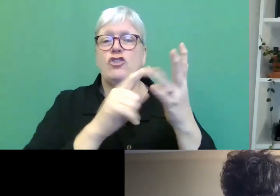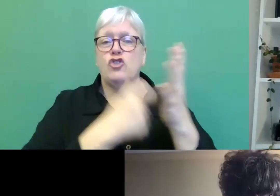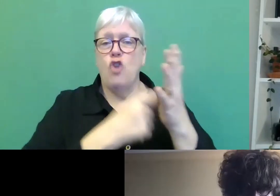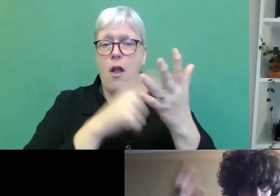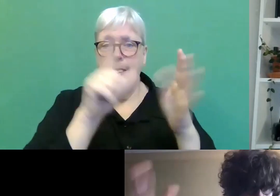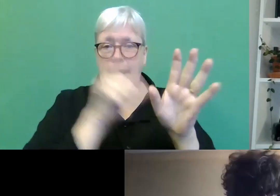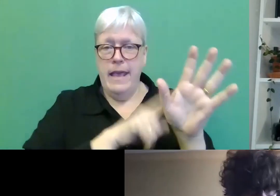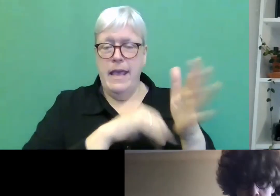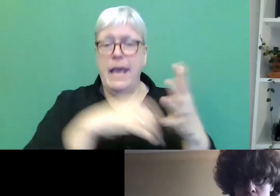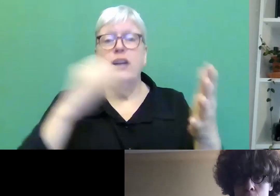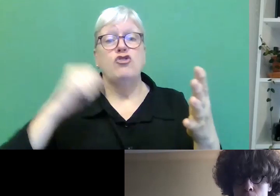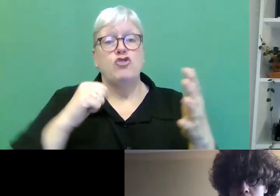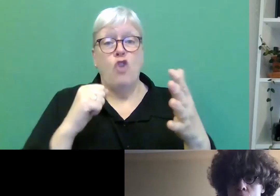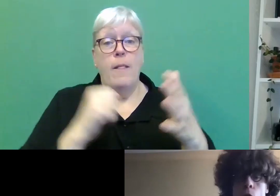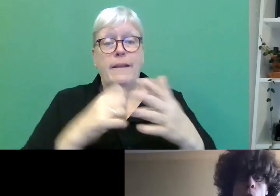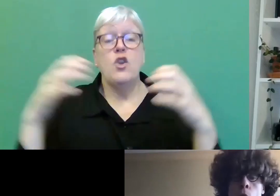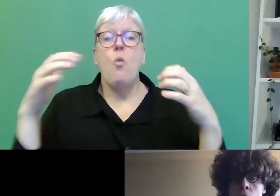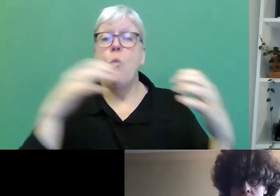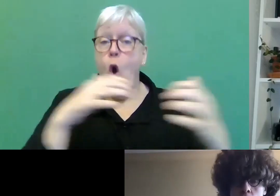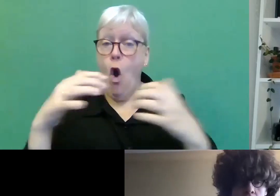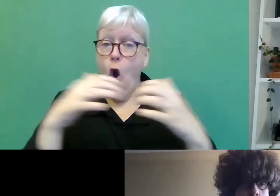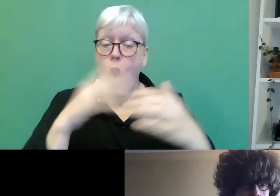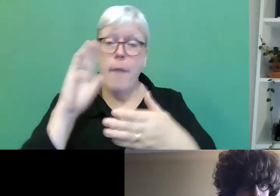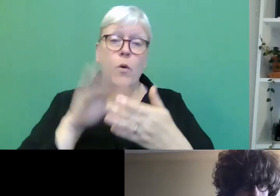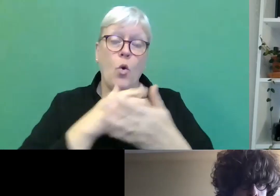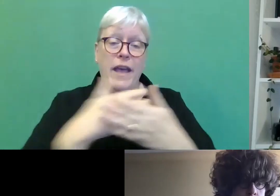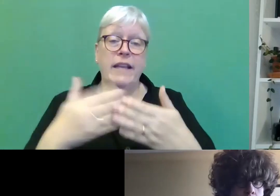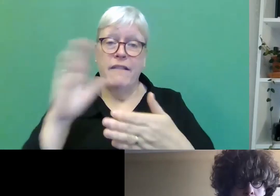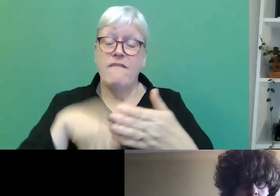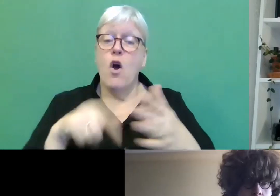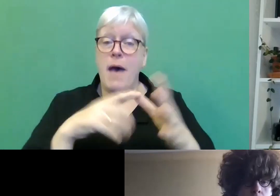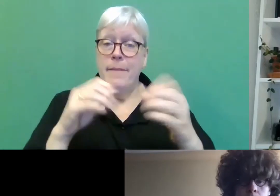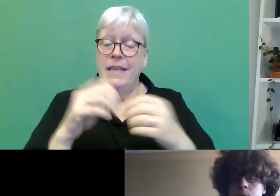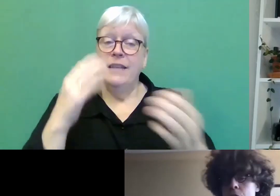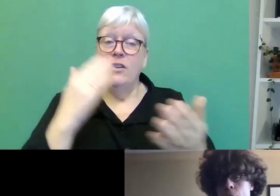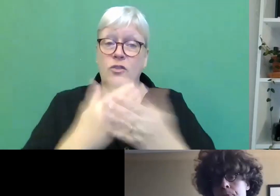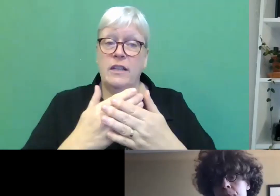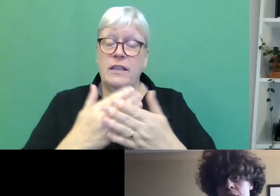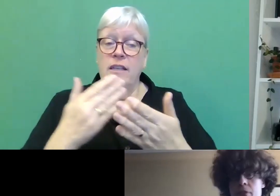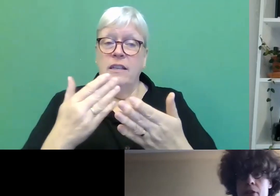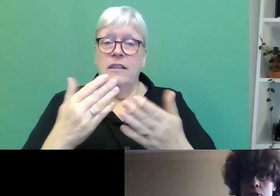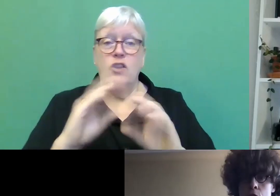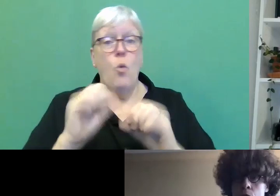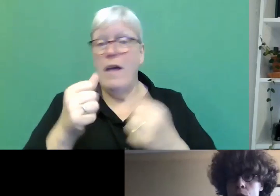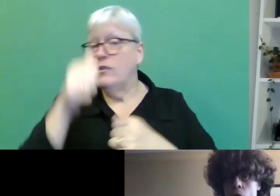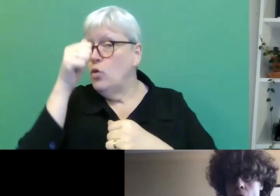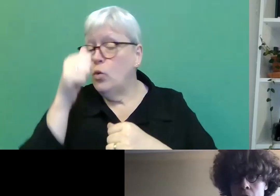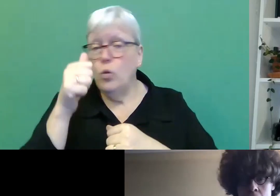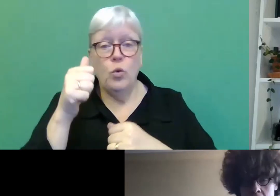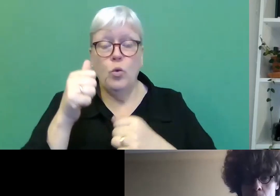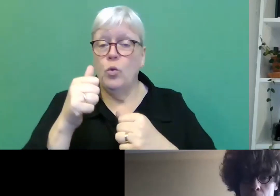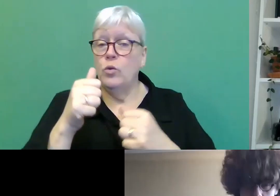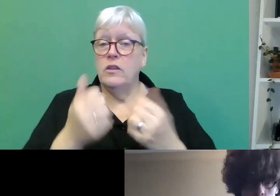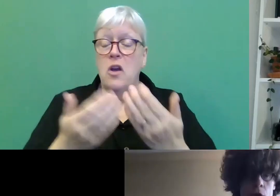from Aberdeen. There was a plaque unveiled to him, but he's not very well known about compared to, you know, Siegfried Sassoon